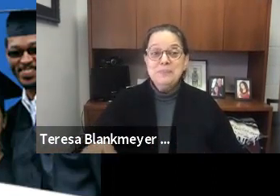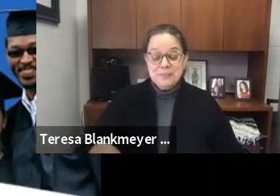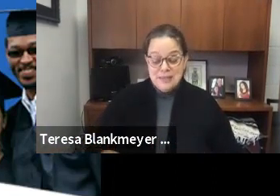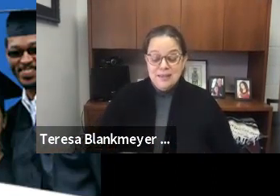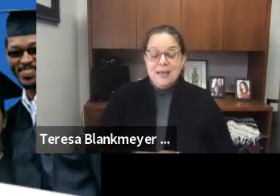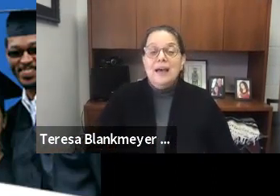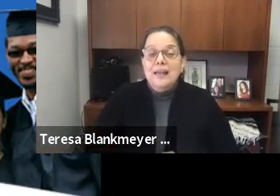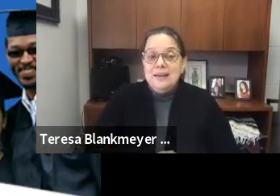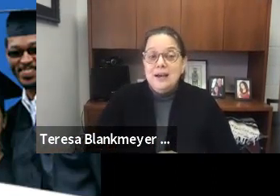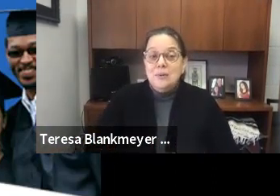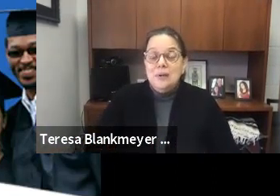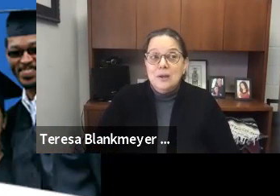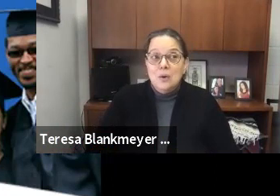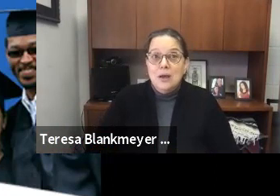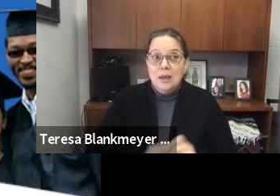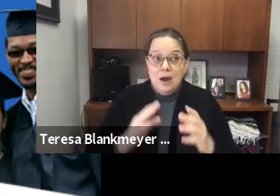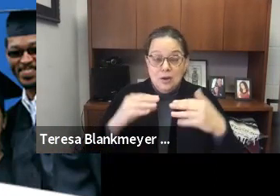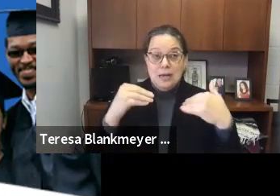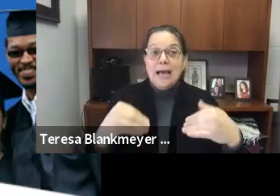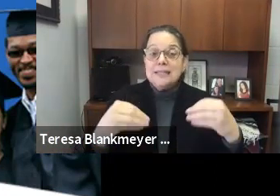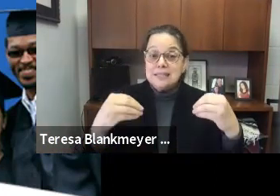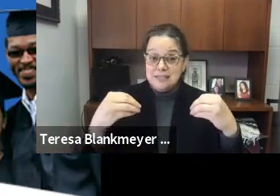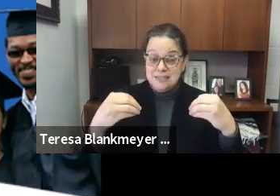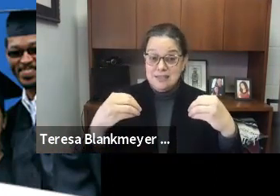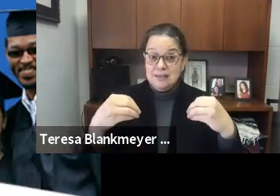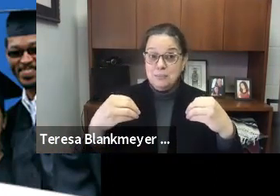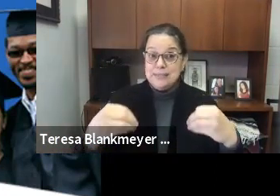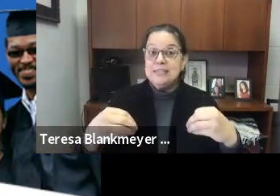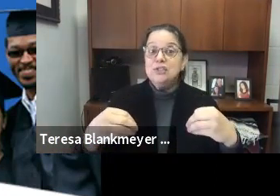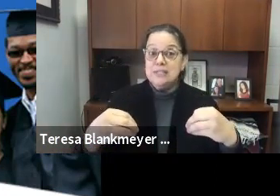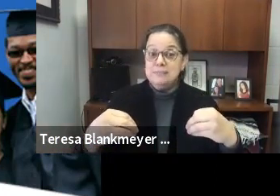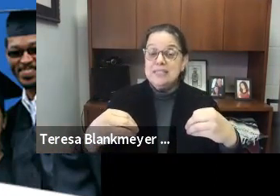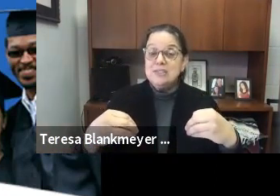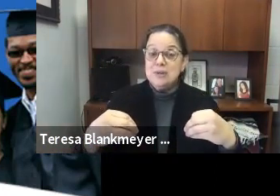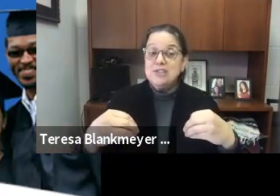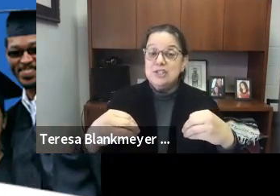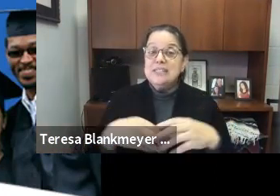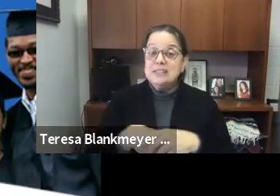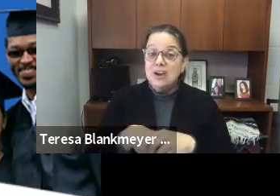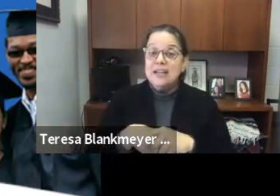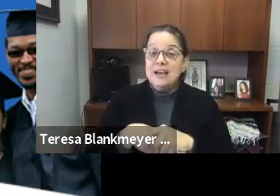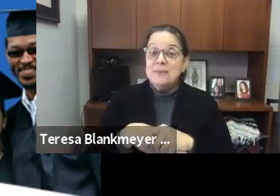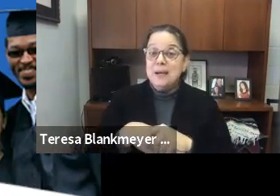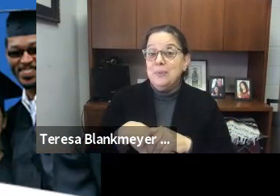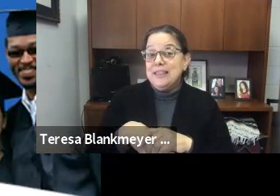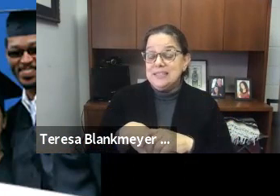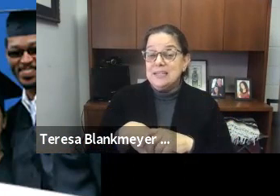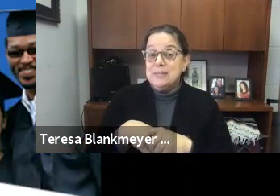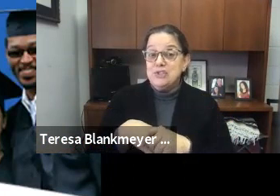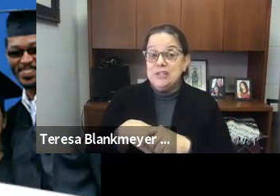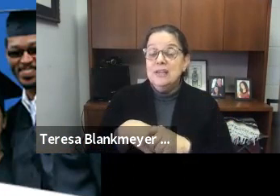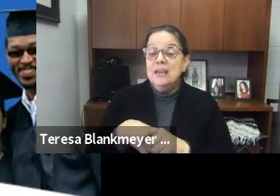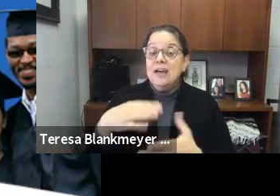Report. Now, our last presidential administration did not have a